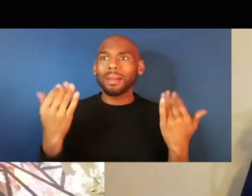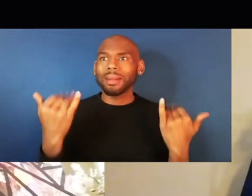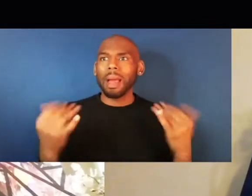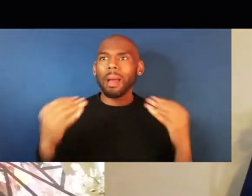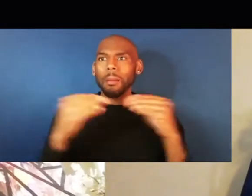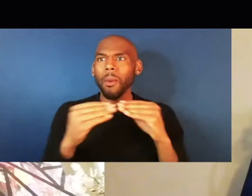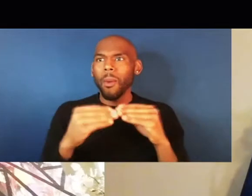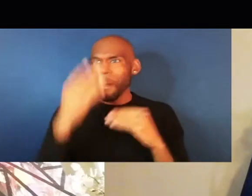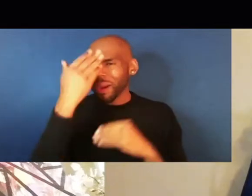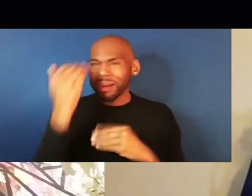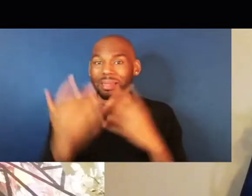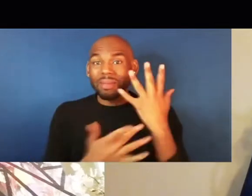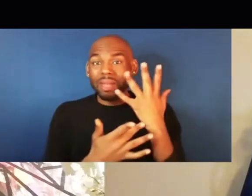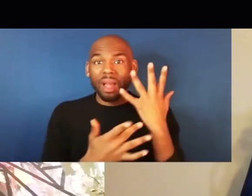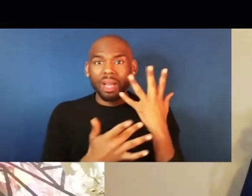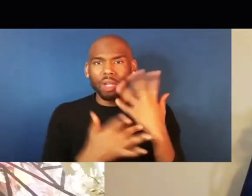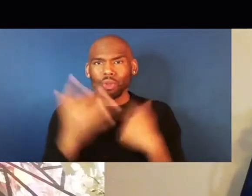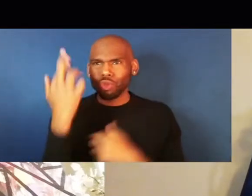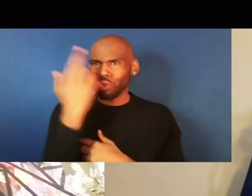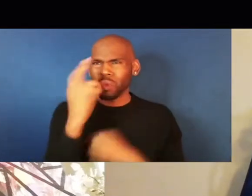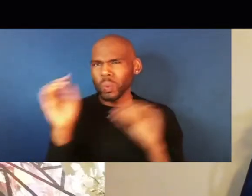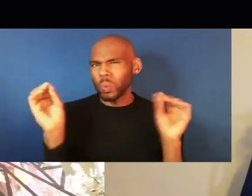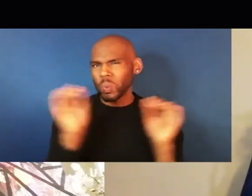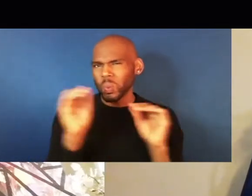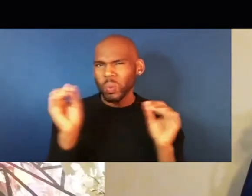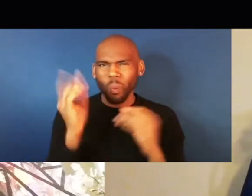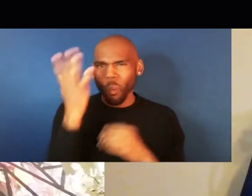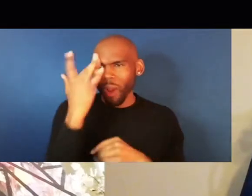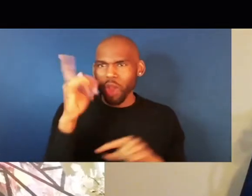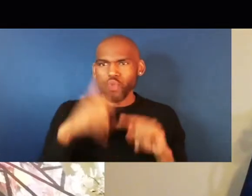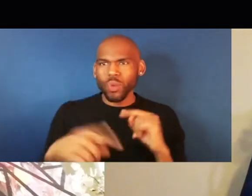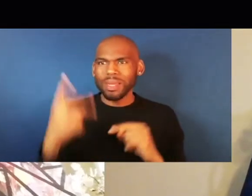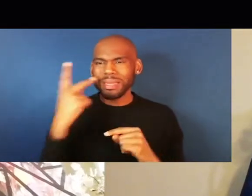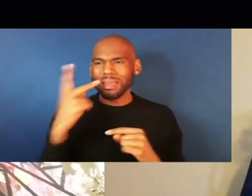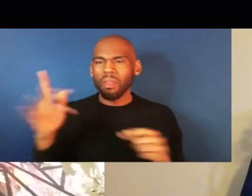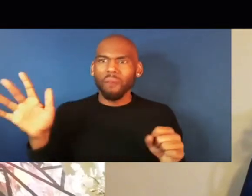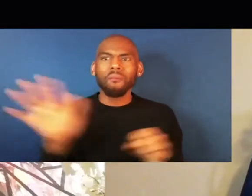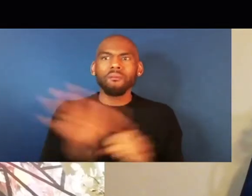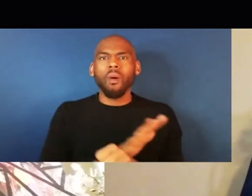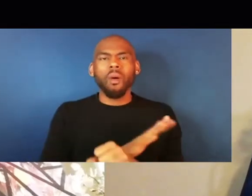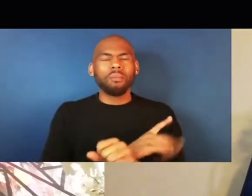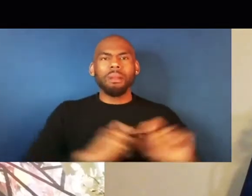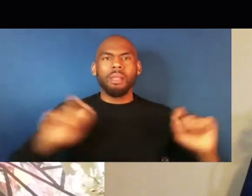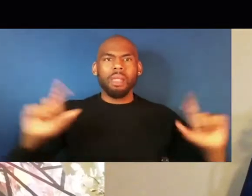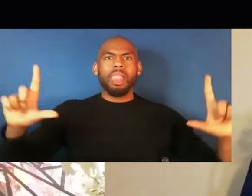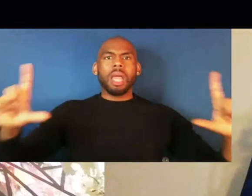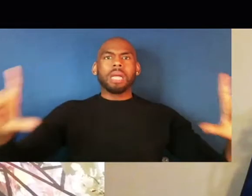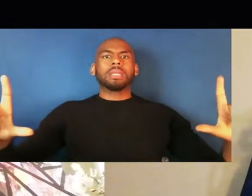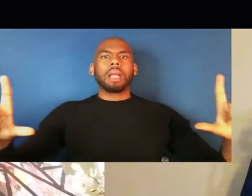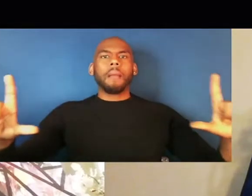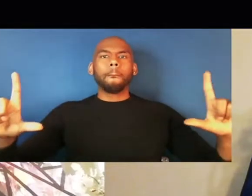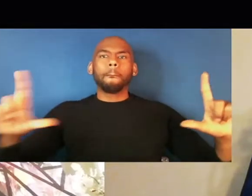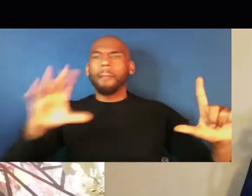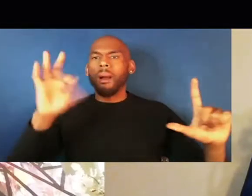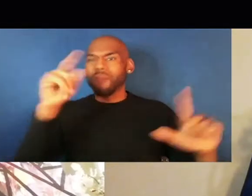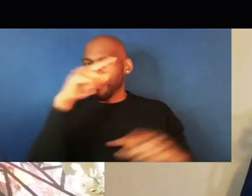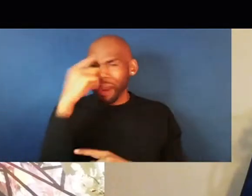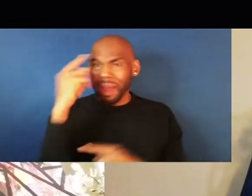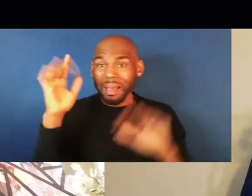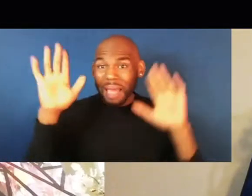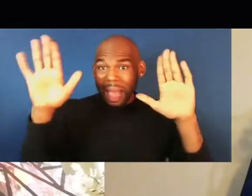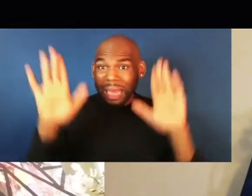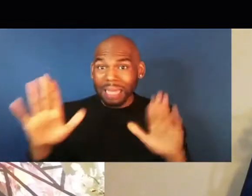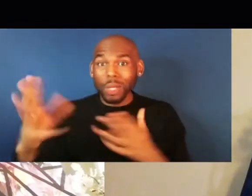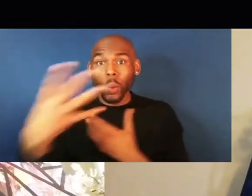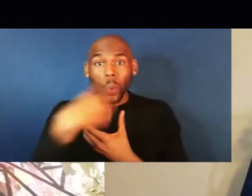of technology. There's no reason why we can't see the full landscape of Black excellence, which